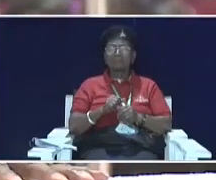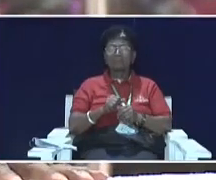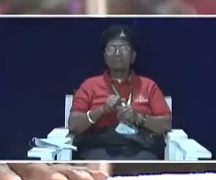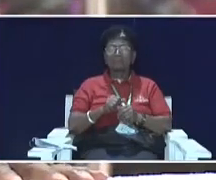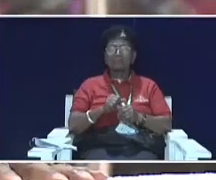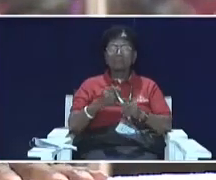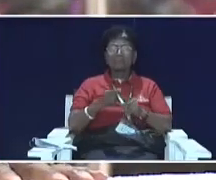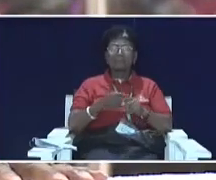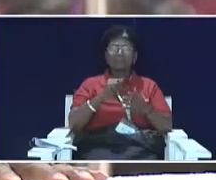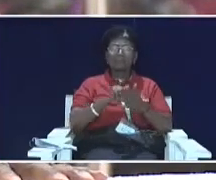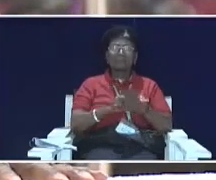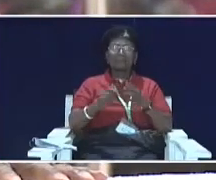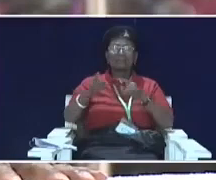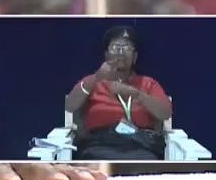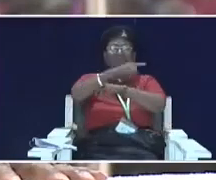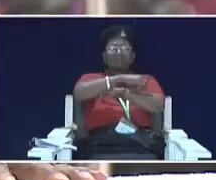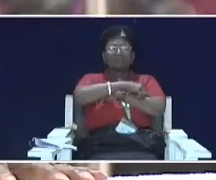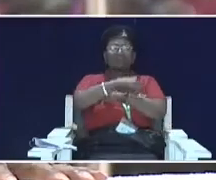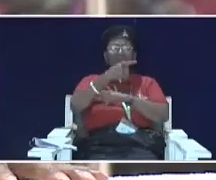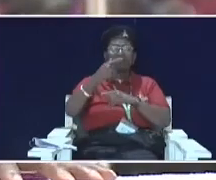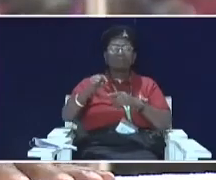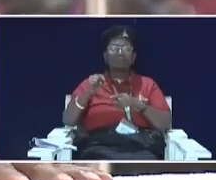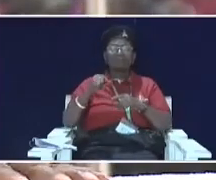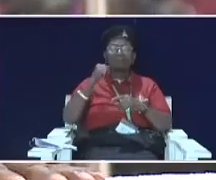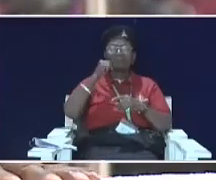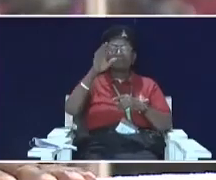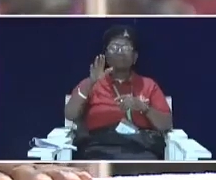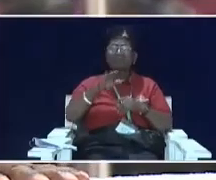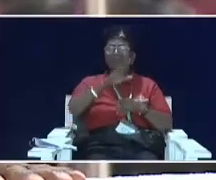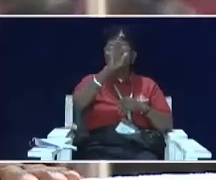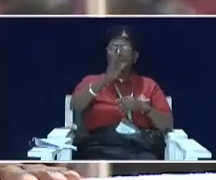And from that day onward, the woman never wept,